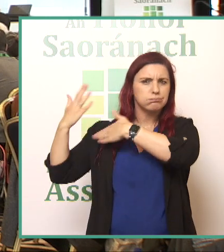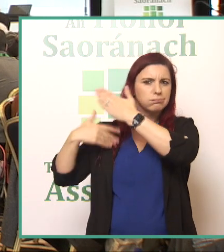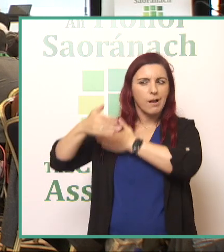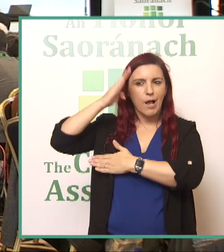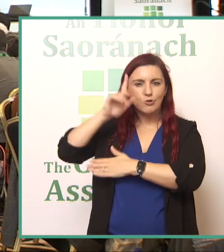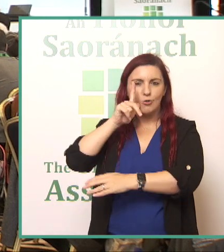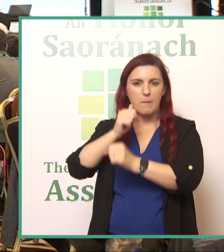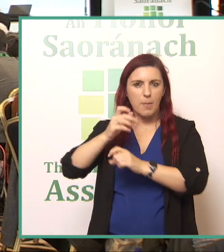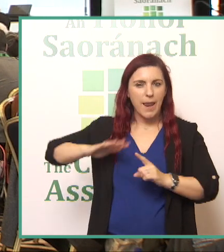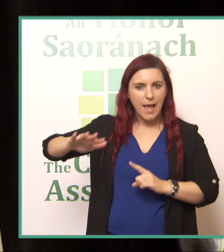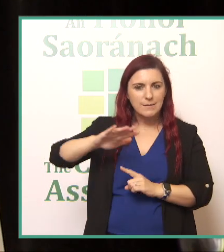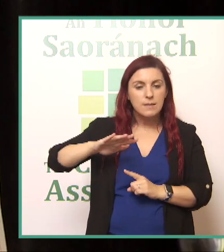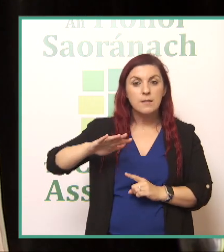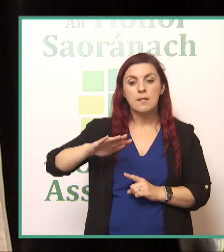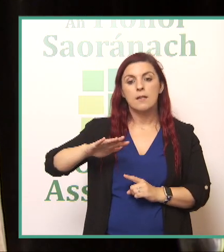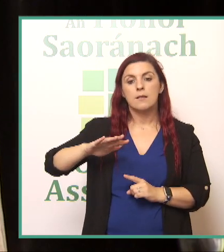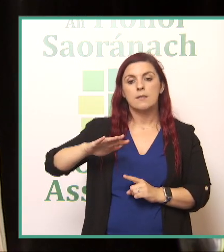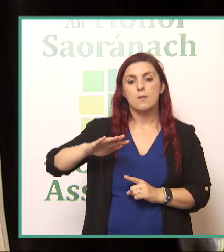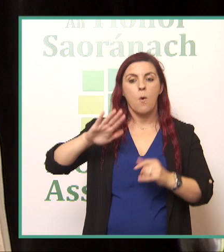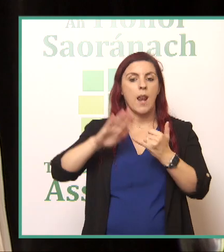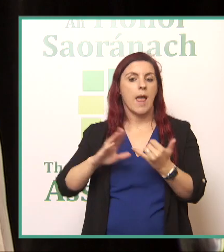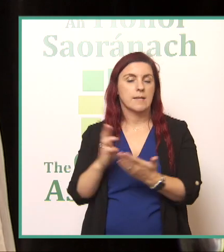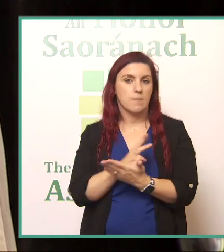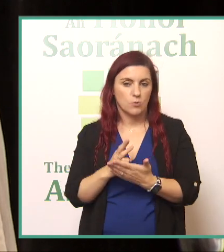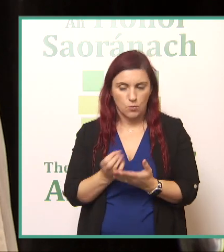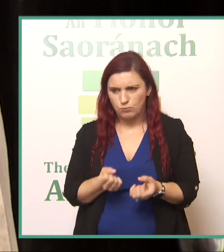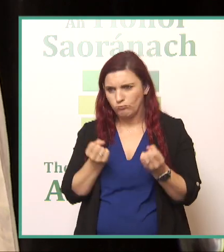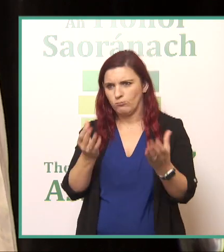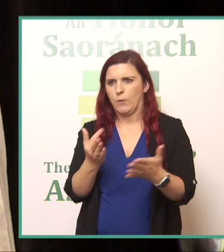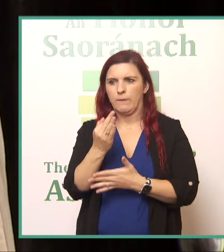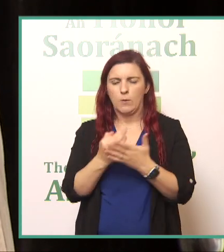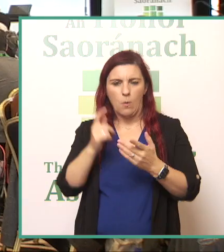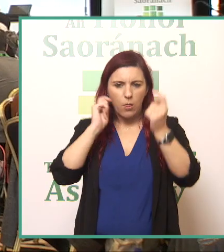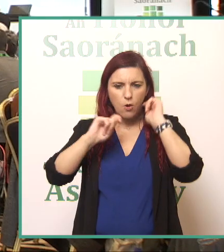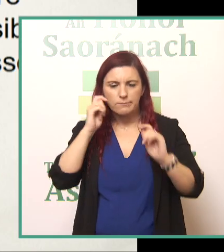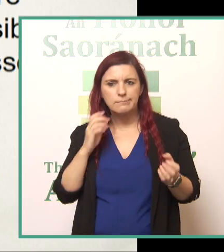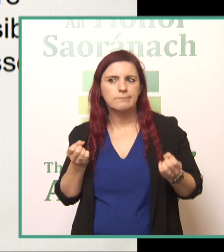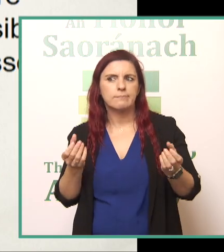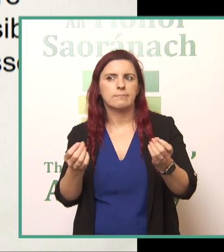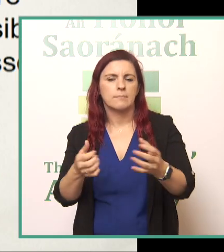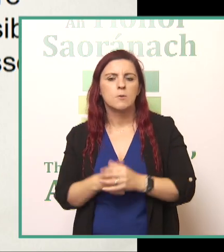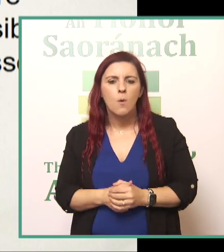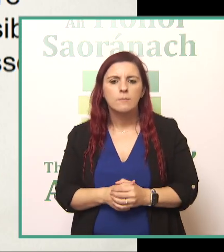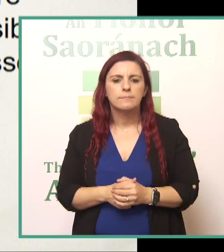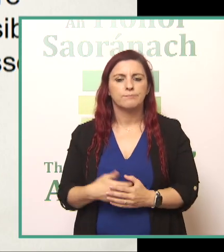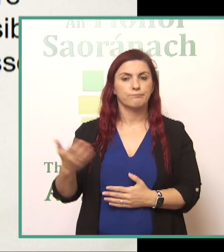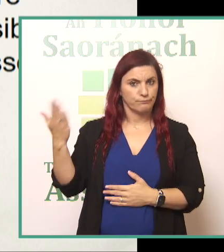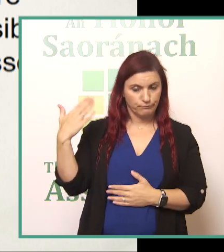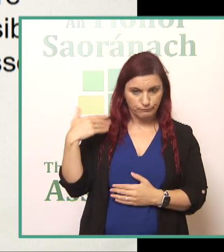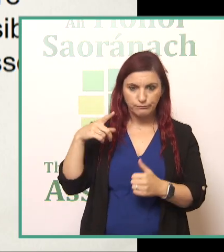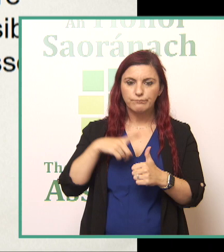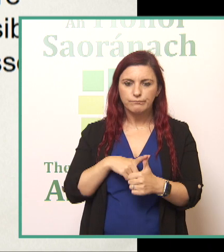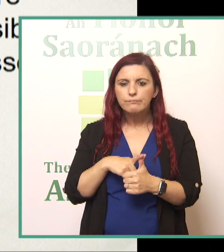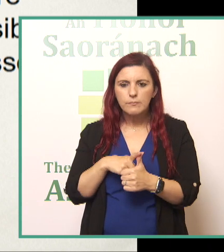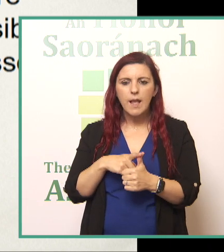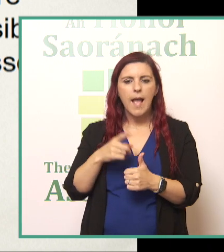exploit it. And I just want to finish by throwing out a few thoughts. So for the early Irish, the land and its resources were something to be